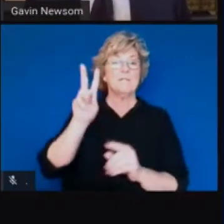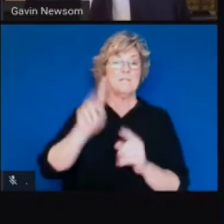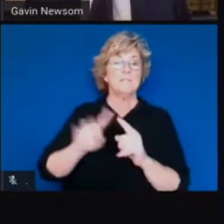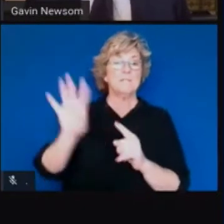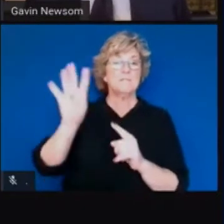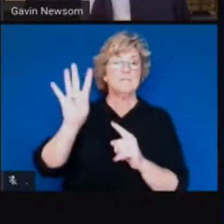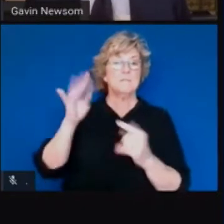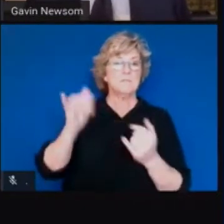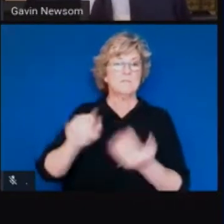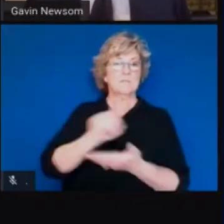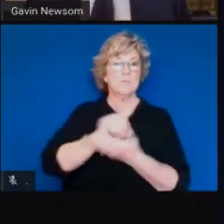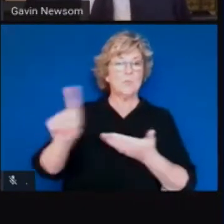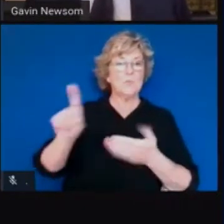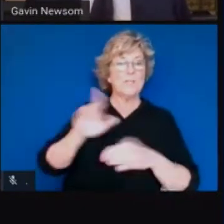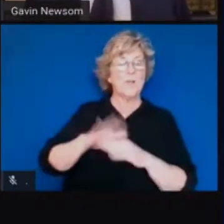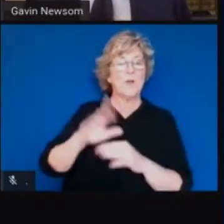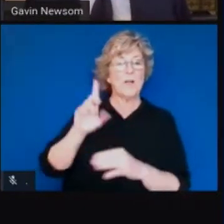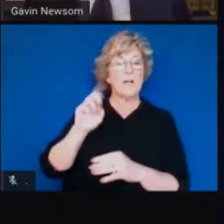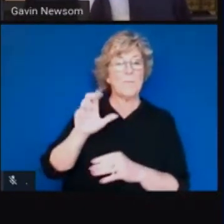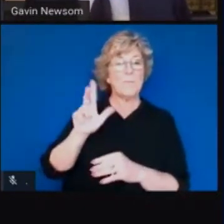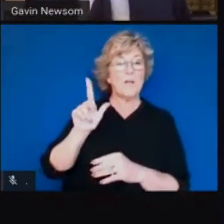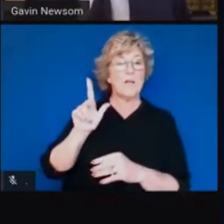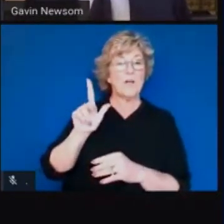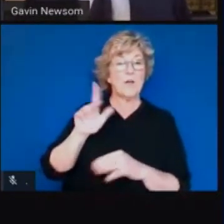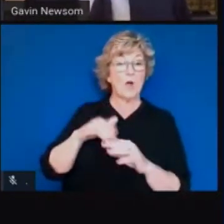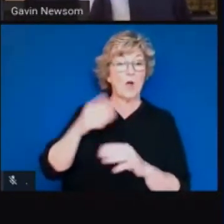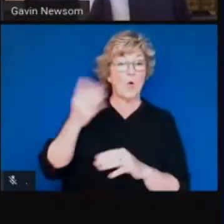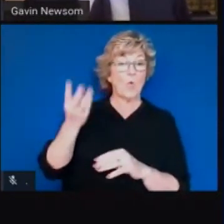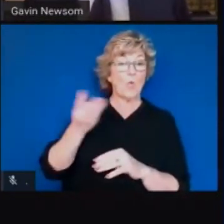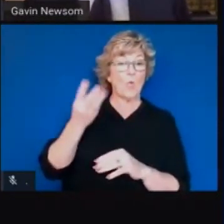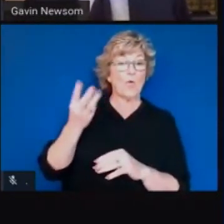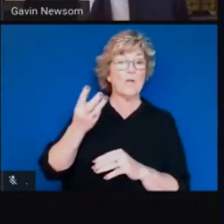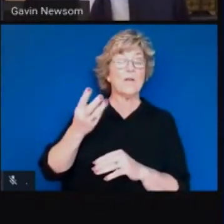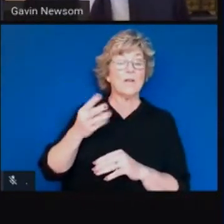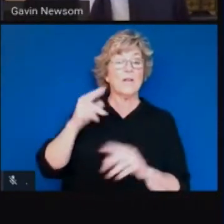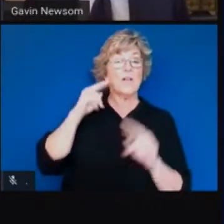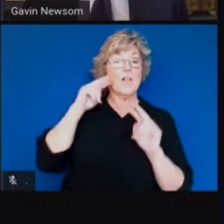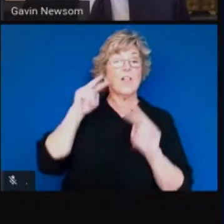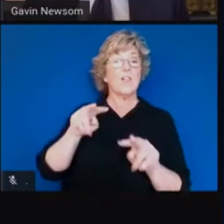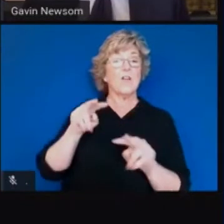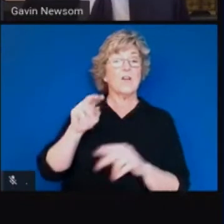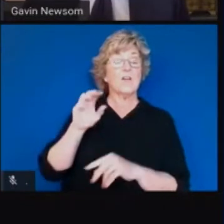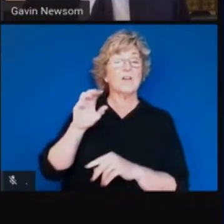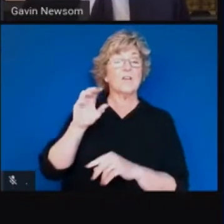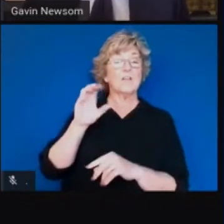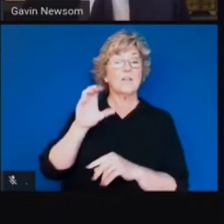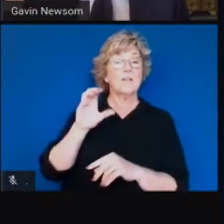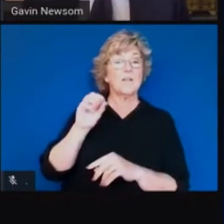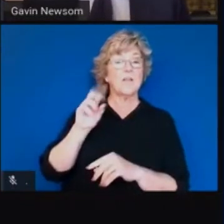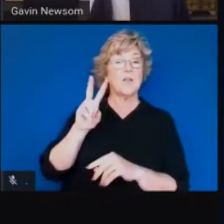week on December 23rd. And you can watch it. Go to covid19.ca.gov,